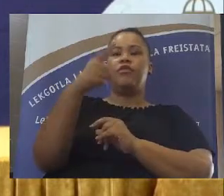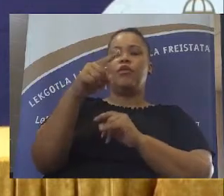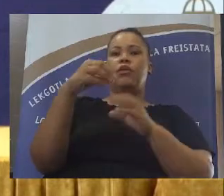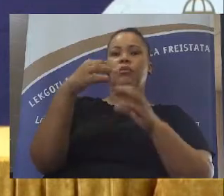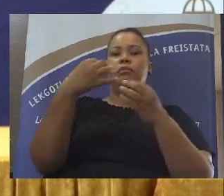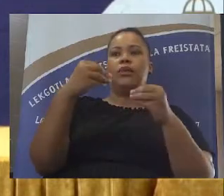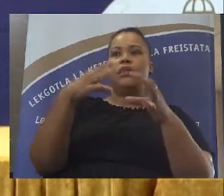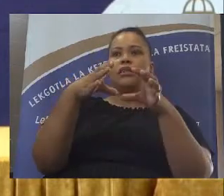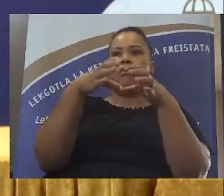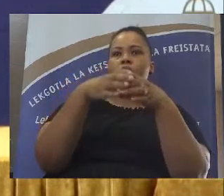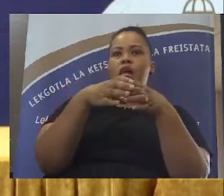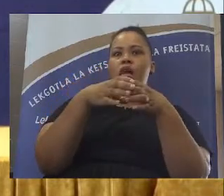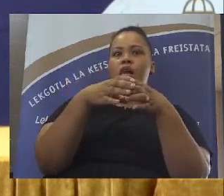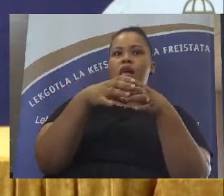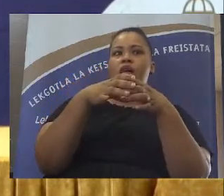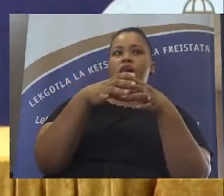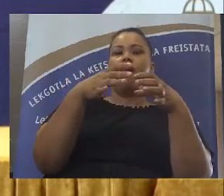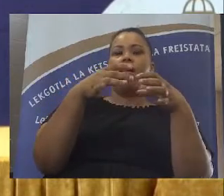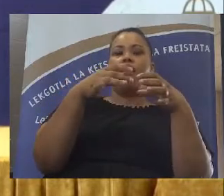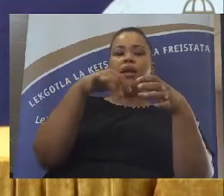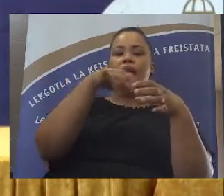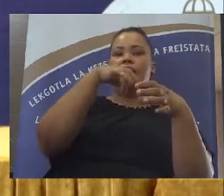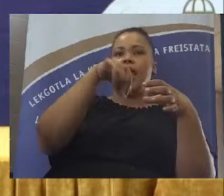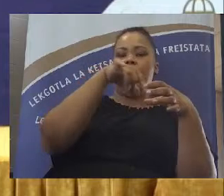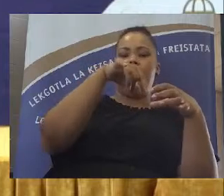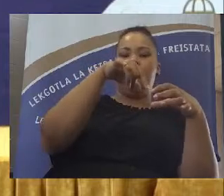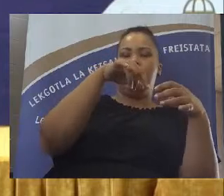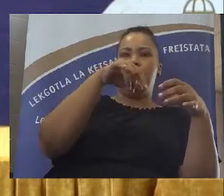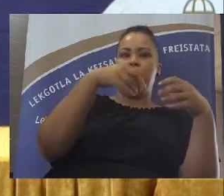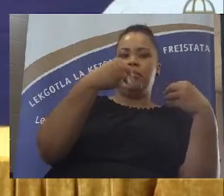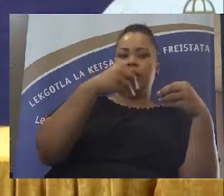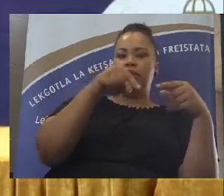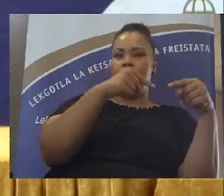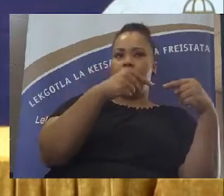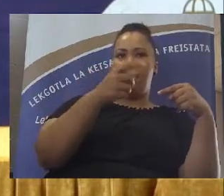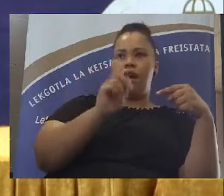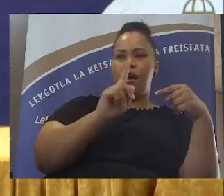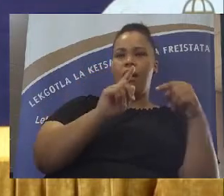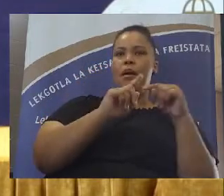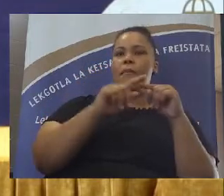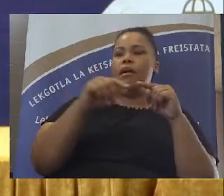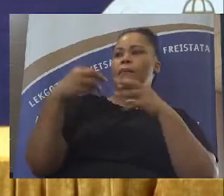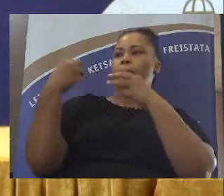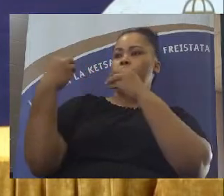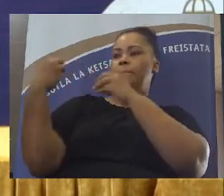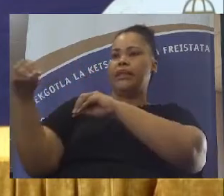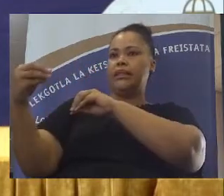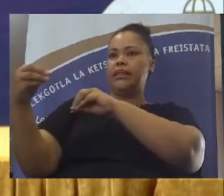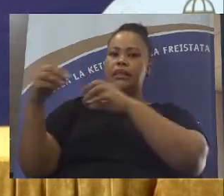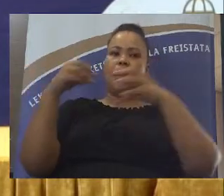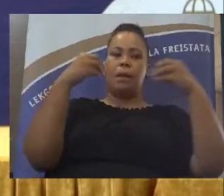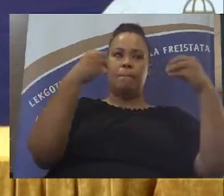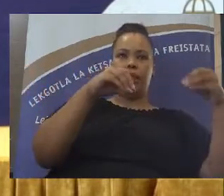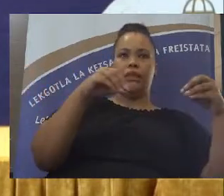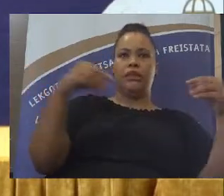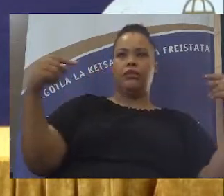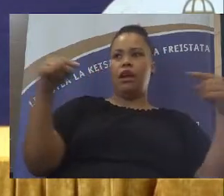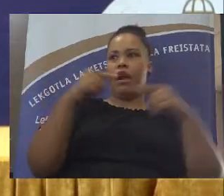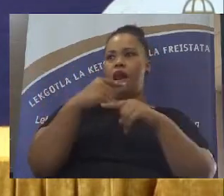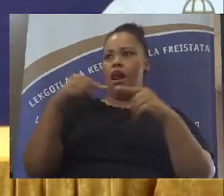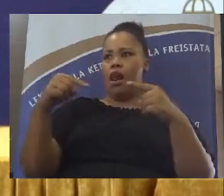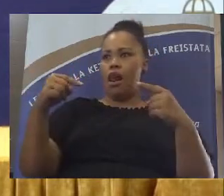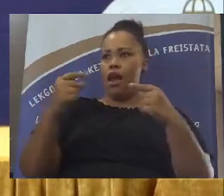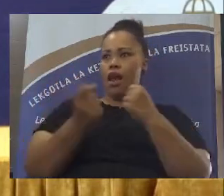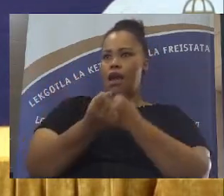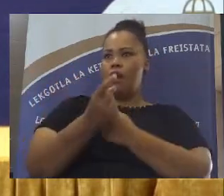is not internal disputes within your business or within your cooperatives, but when they are business-to-business disputes, or